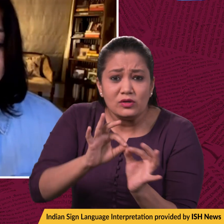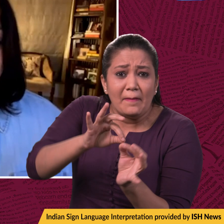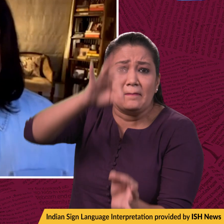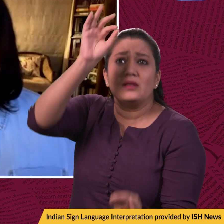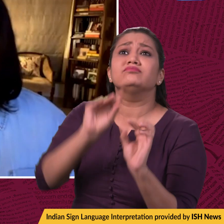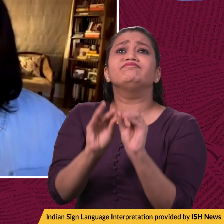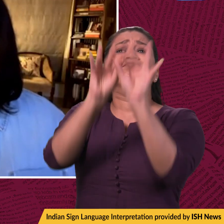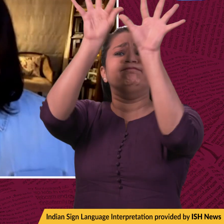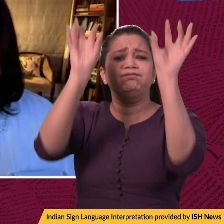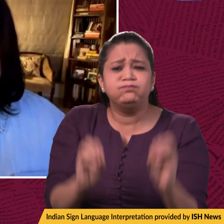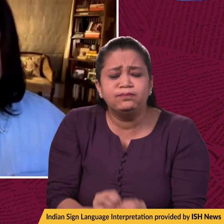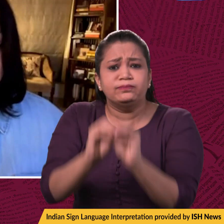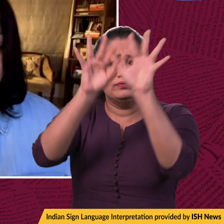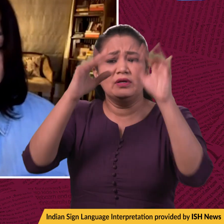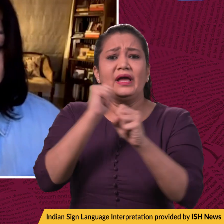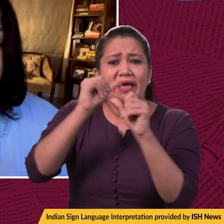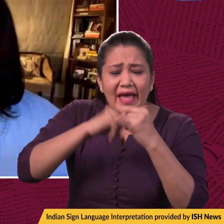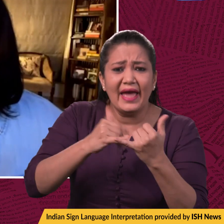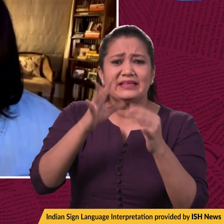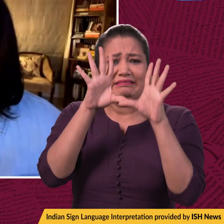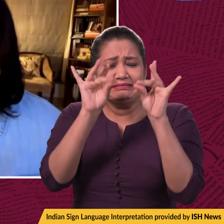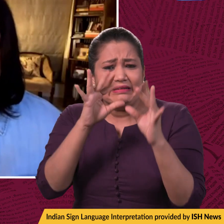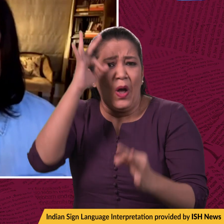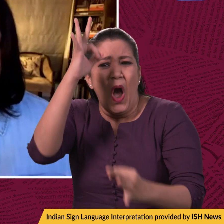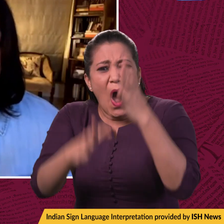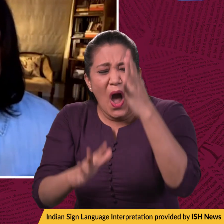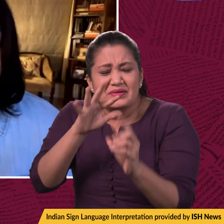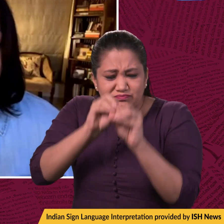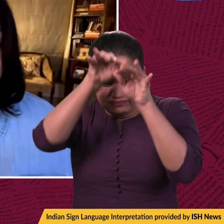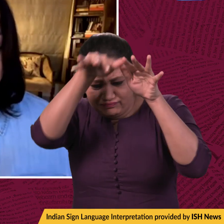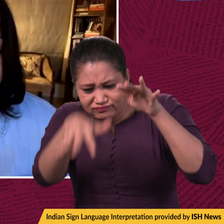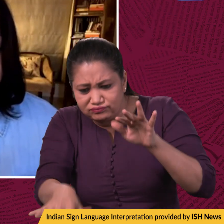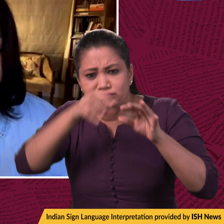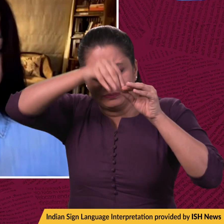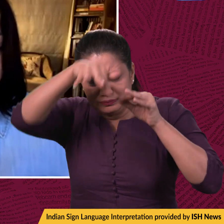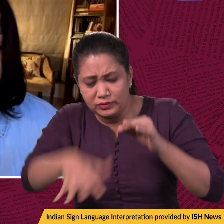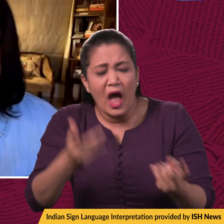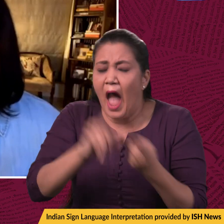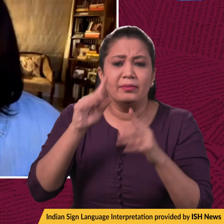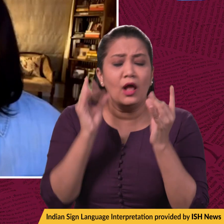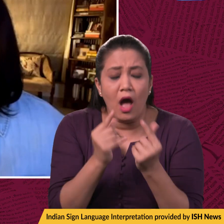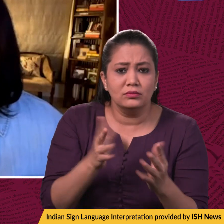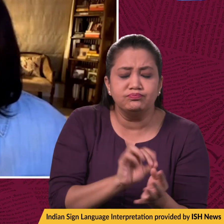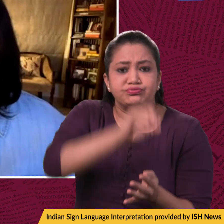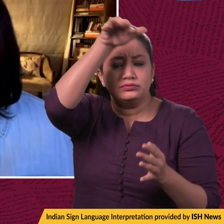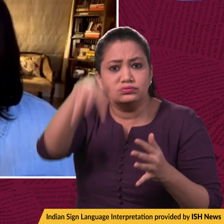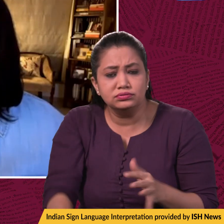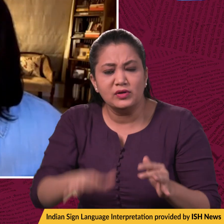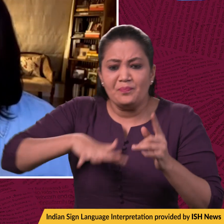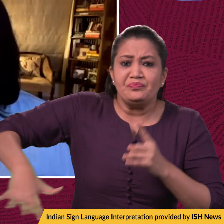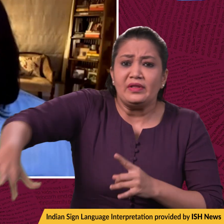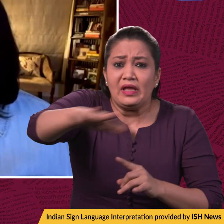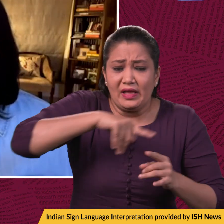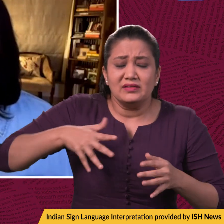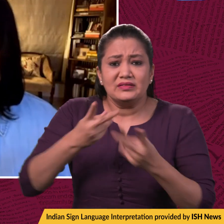the sky, searing gas and lava flowing down its slopes after a sudden eruption. The eruption has left the entire